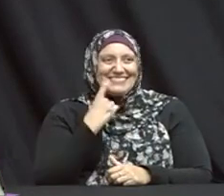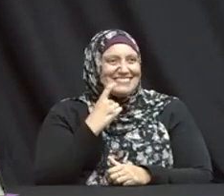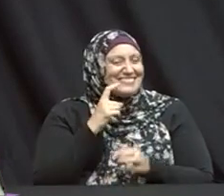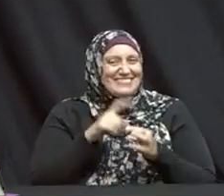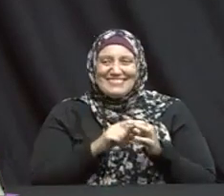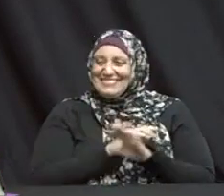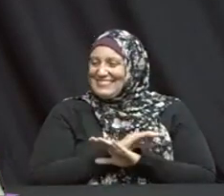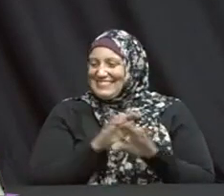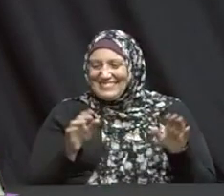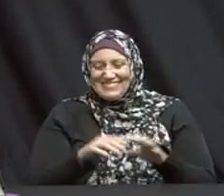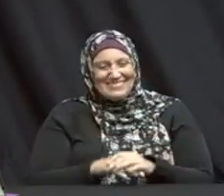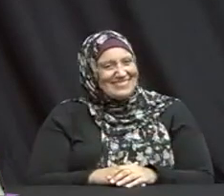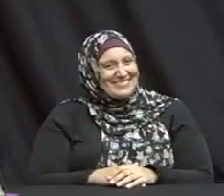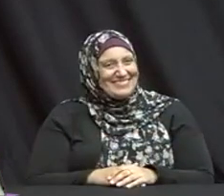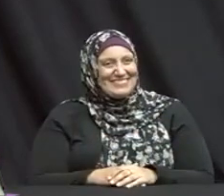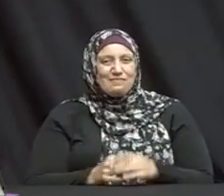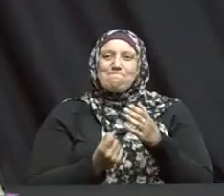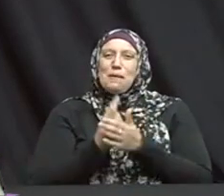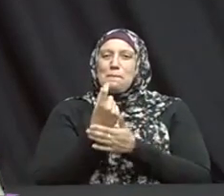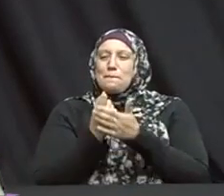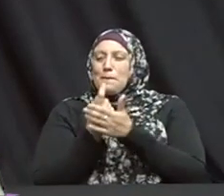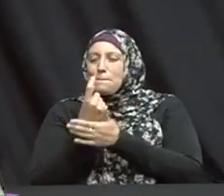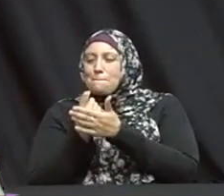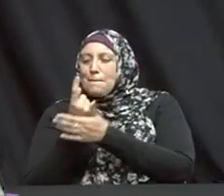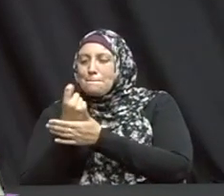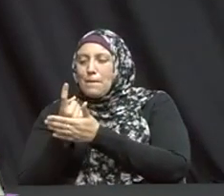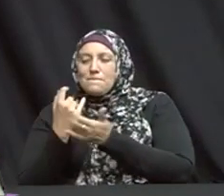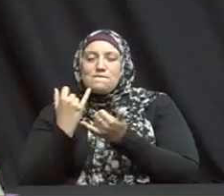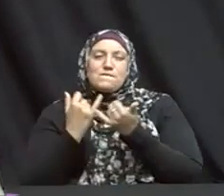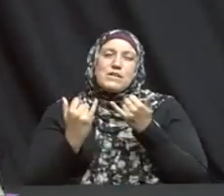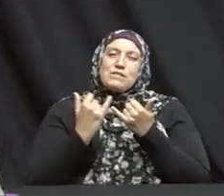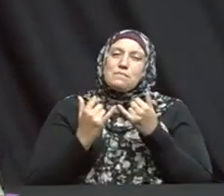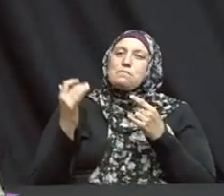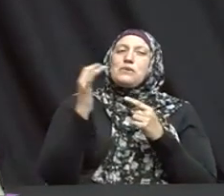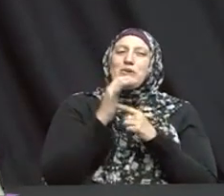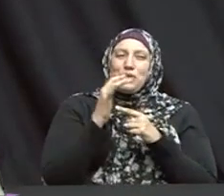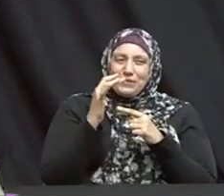of issues you've raised, and they're all very important.